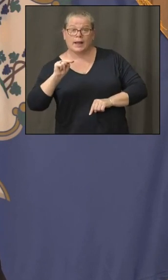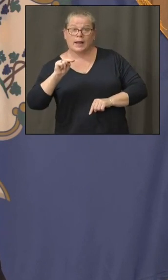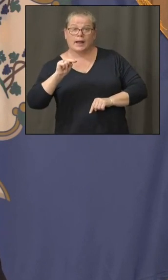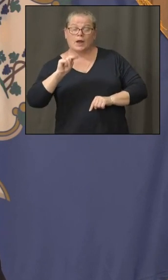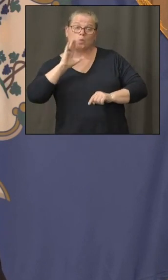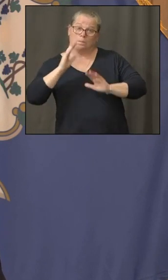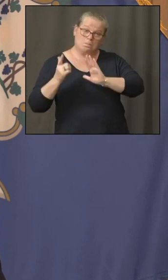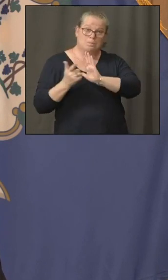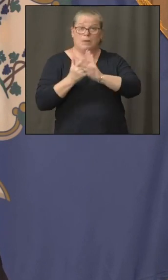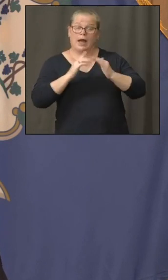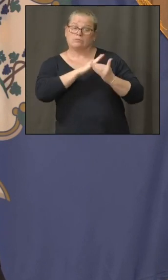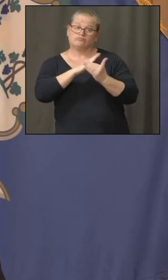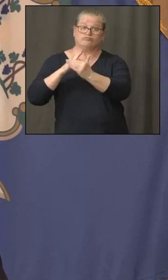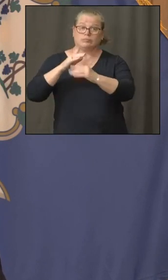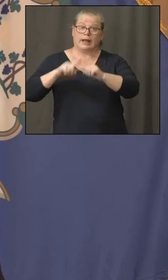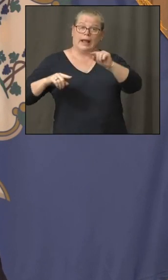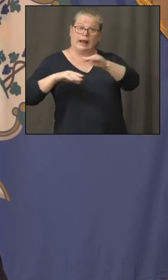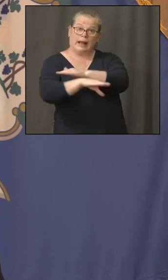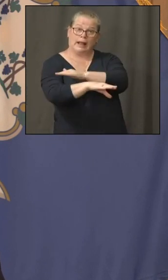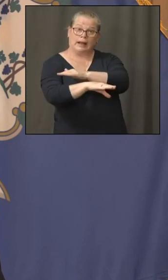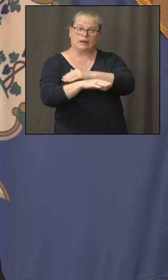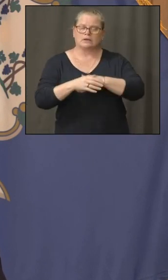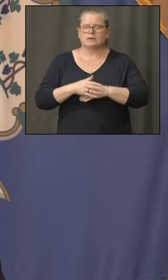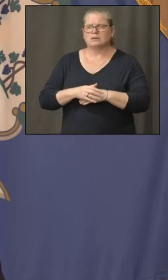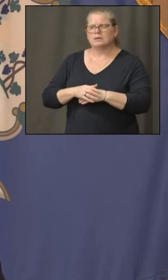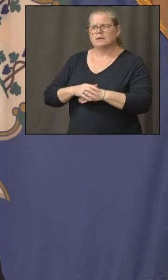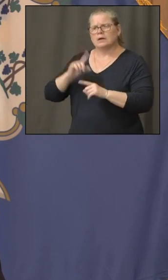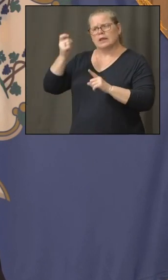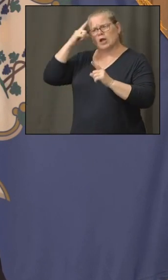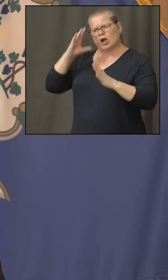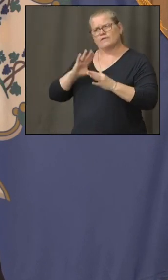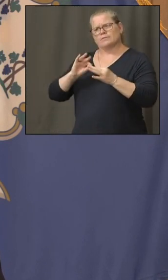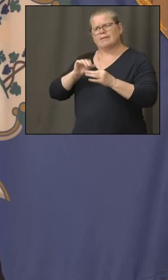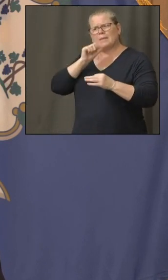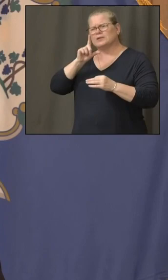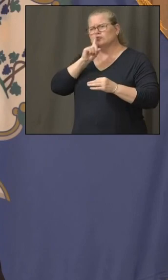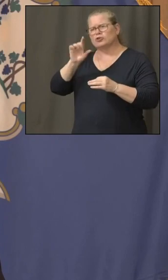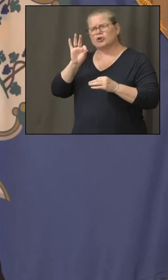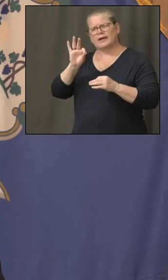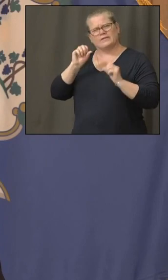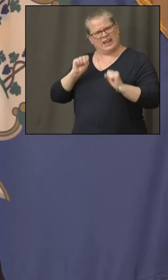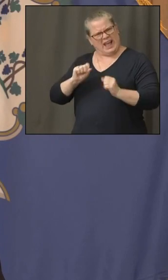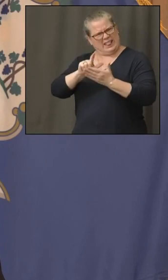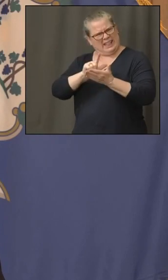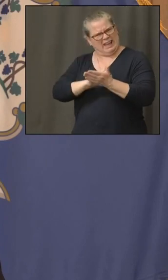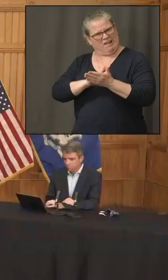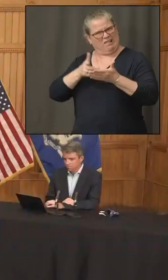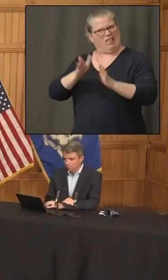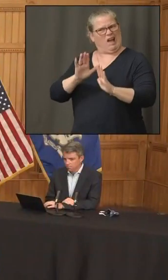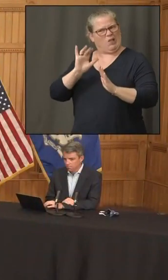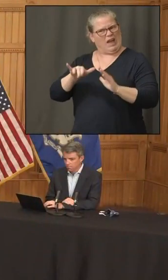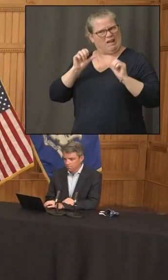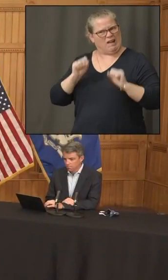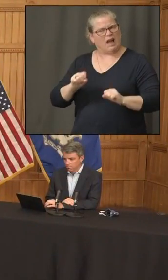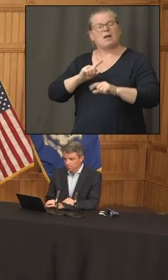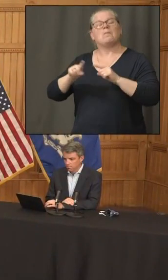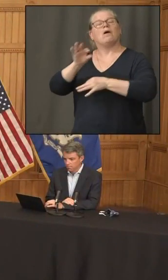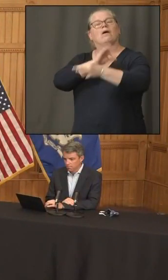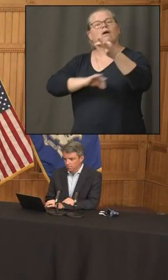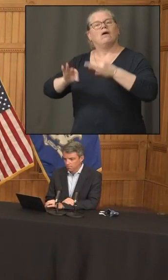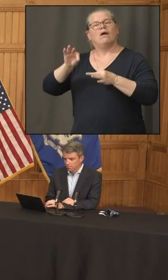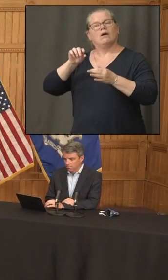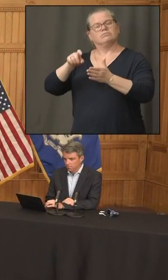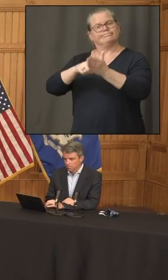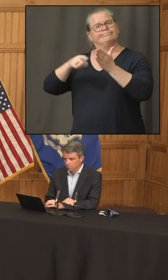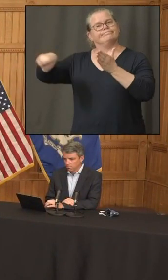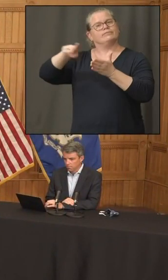and that's what we're looking at. And my second question, we've been receiving this one a lot, too, from some of our viewers.